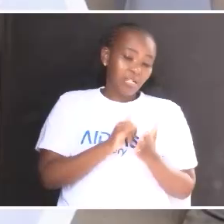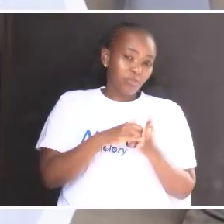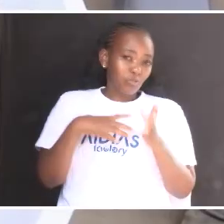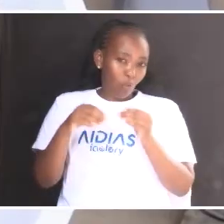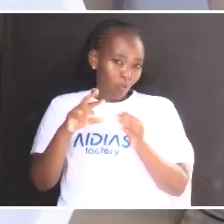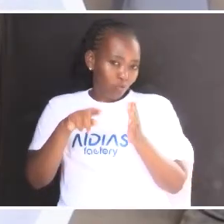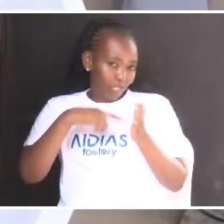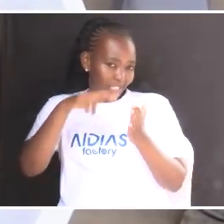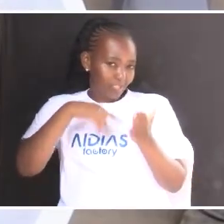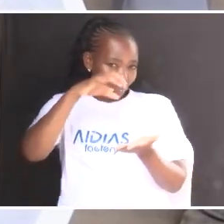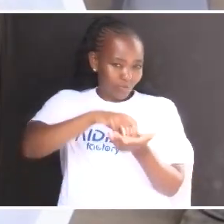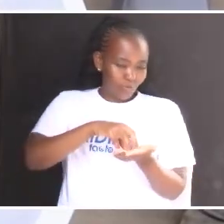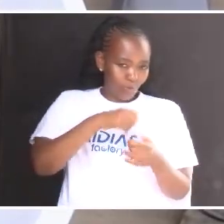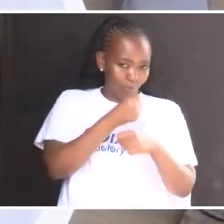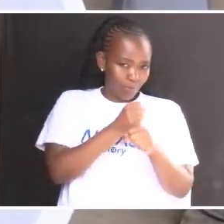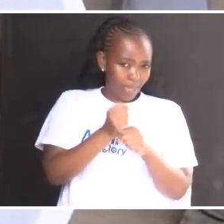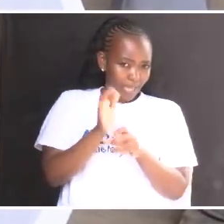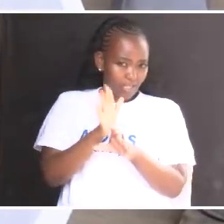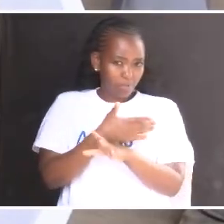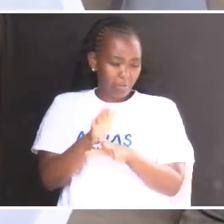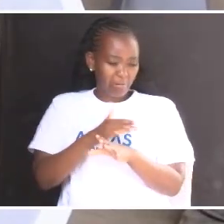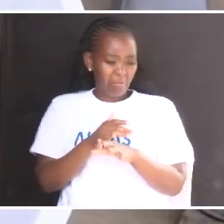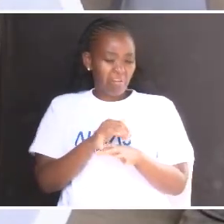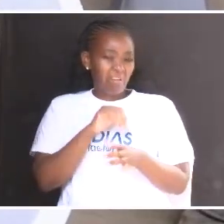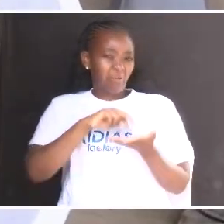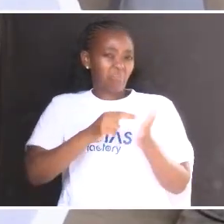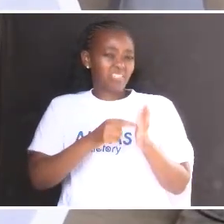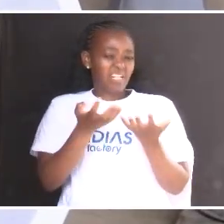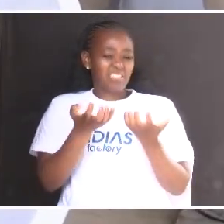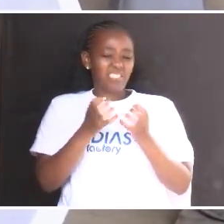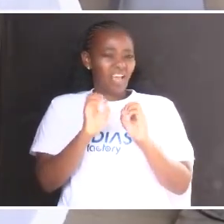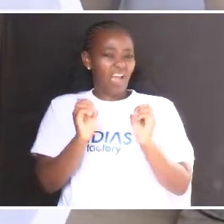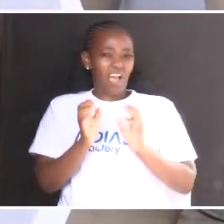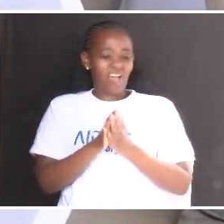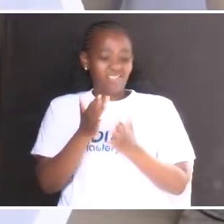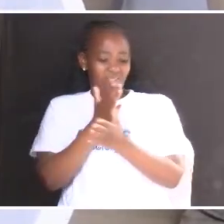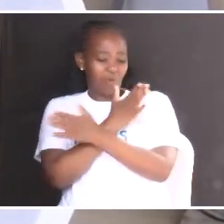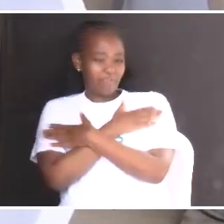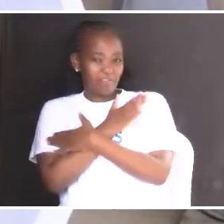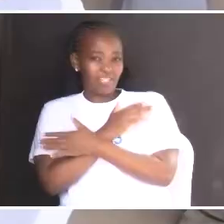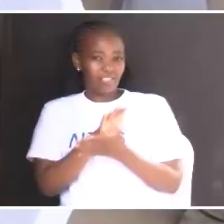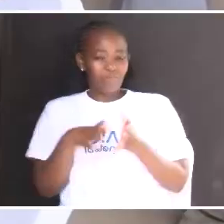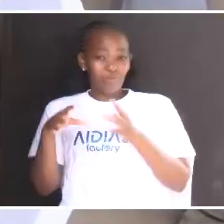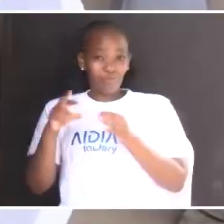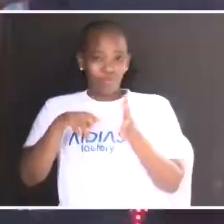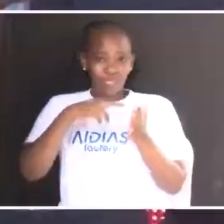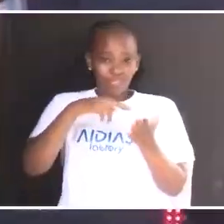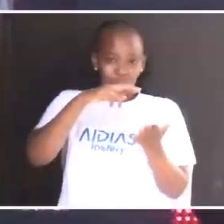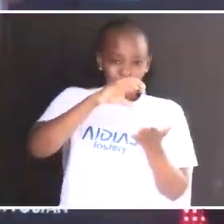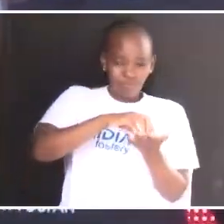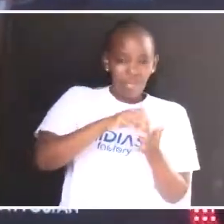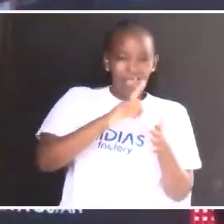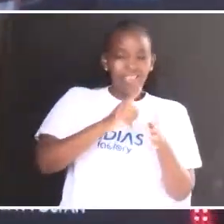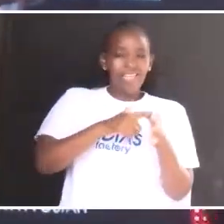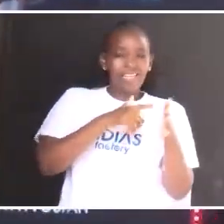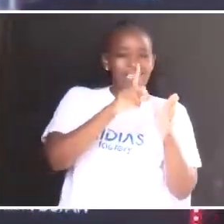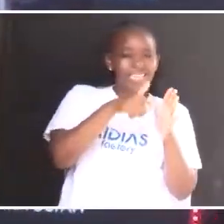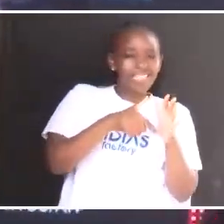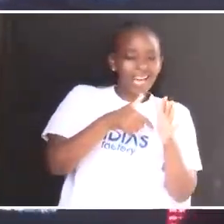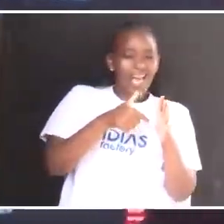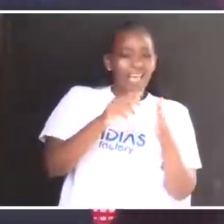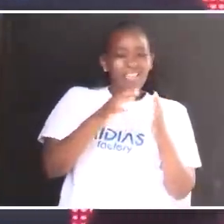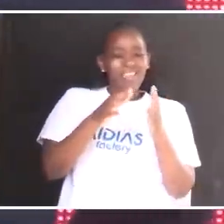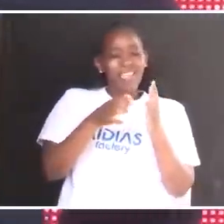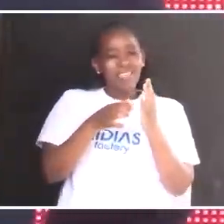studio tutoe wimbo, alafu, kuna haja ya kuandikiana, sisi ni mabeshte. Mnaenda studio, mnatoa ngoma, then that ngoma inakuwa hit. It is